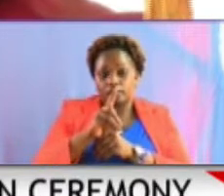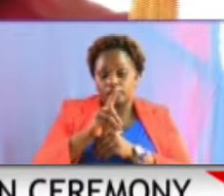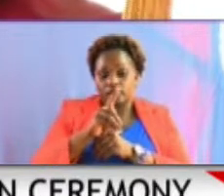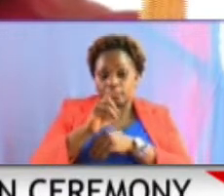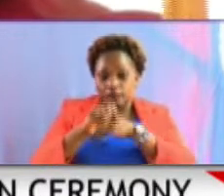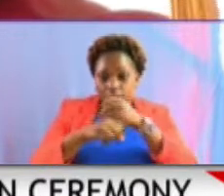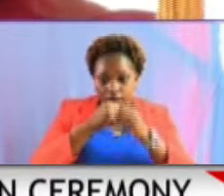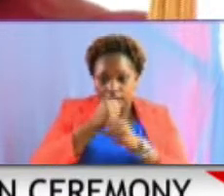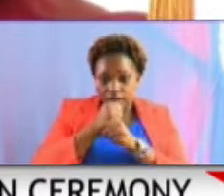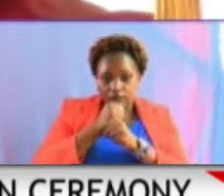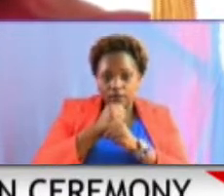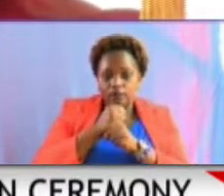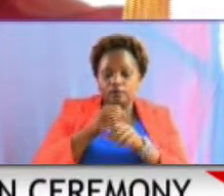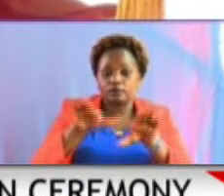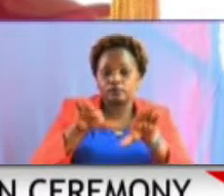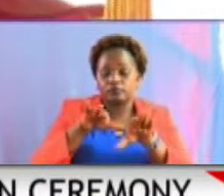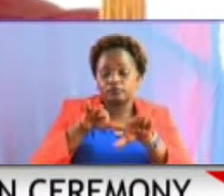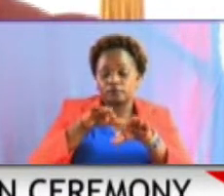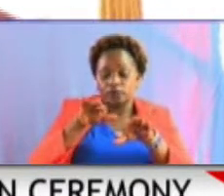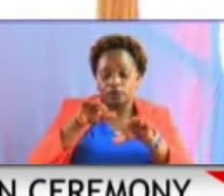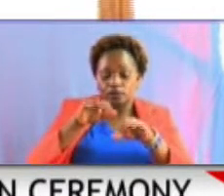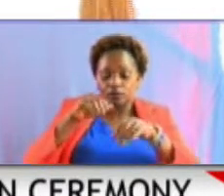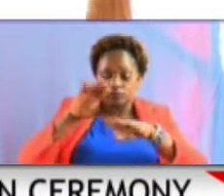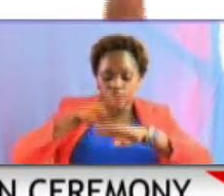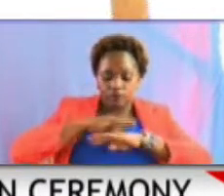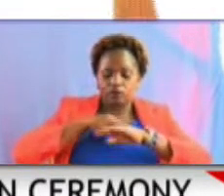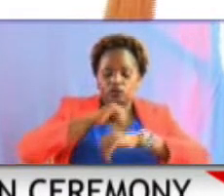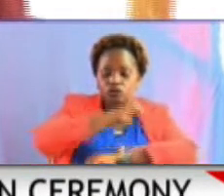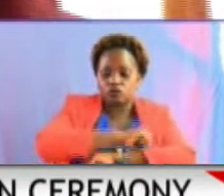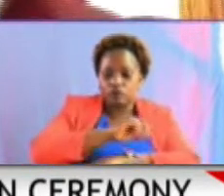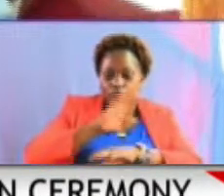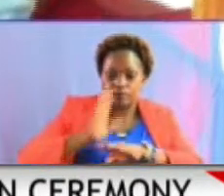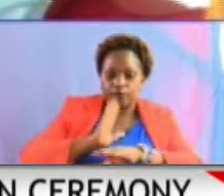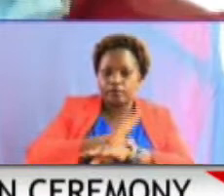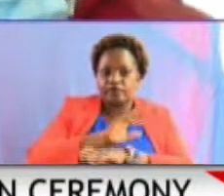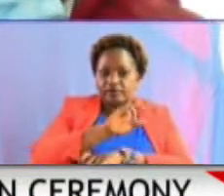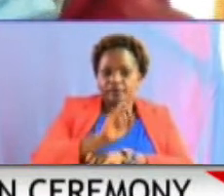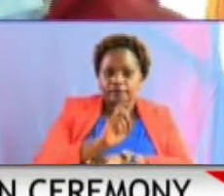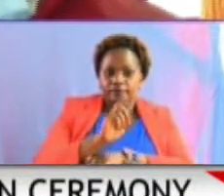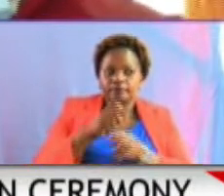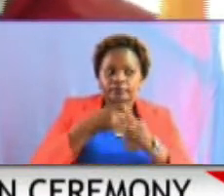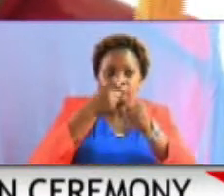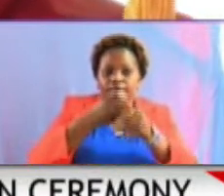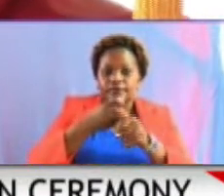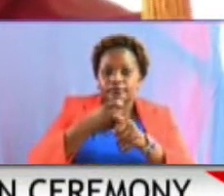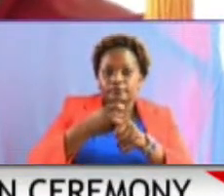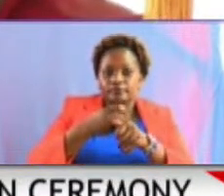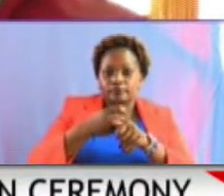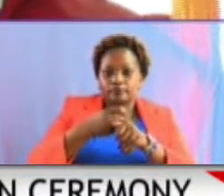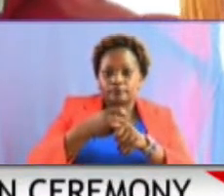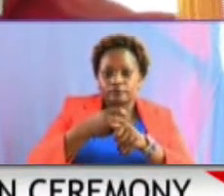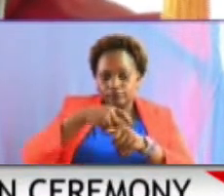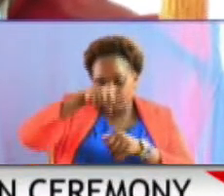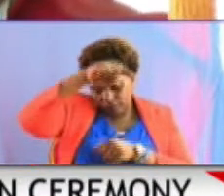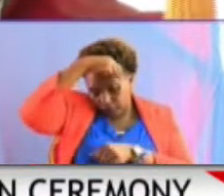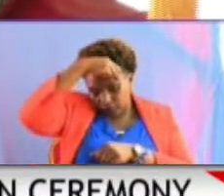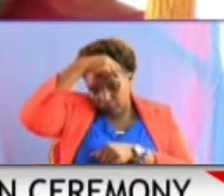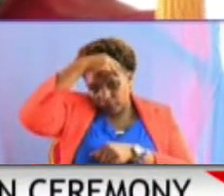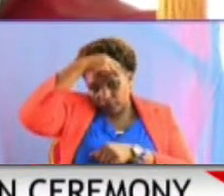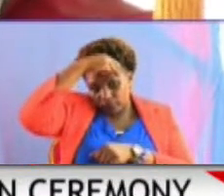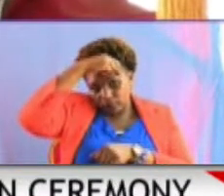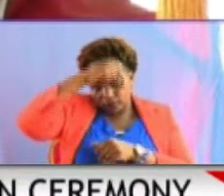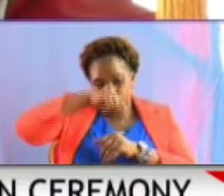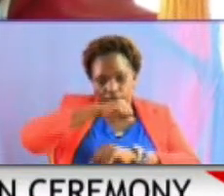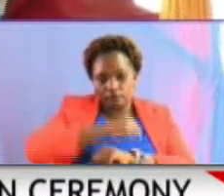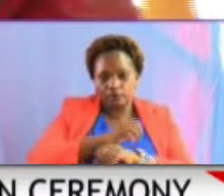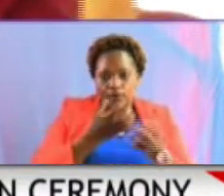academic year satisfied the School Board of Examiners and the Senate for the conferment of master's degree in the